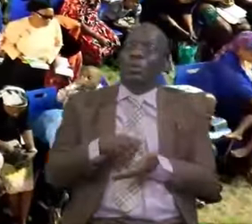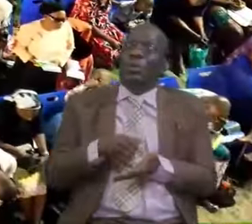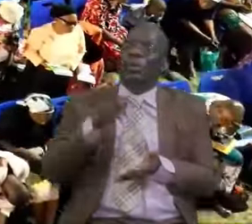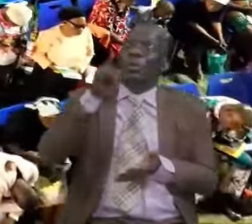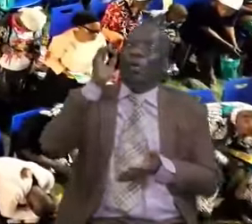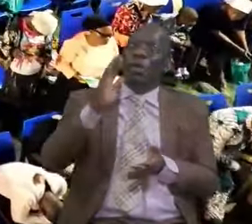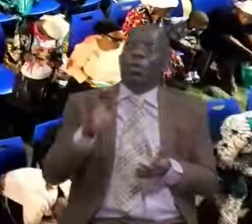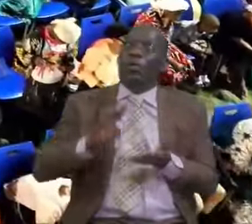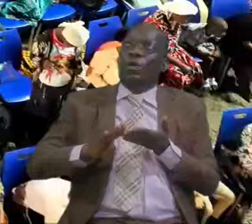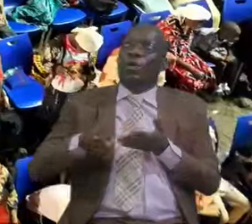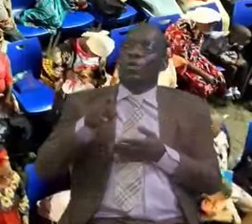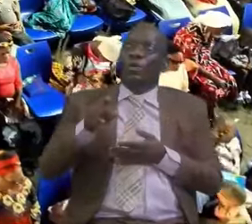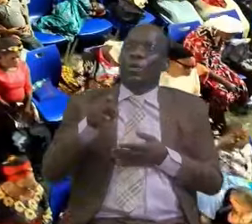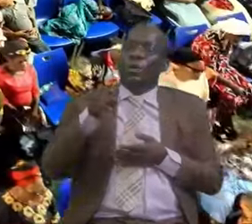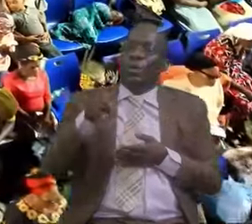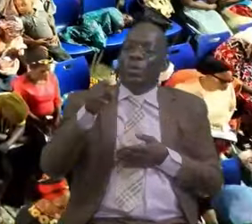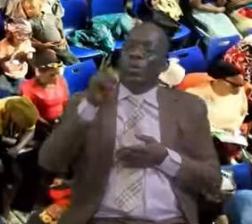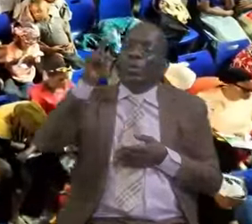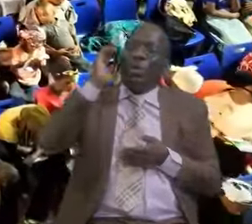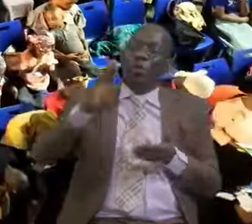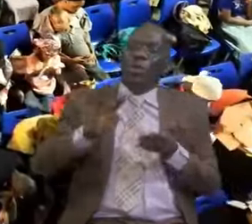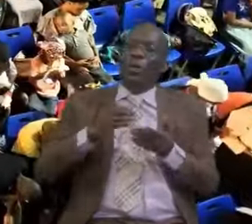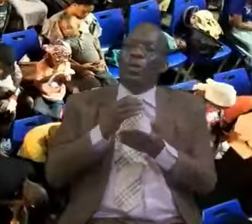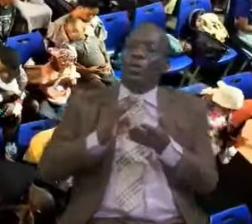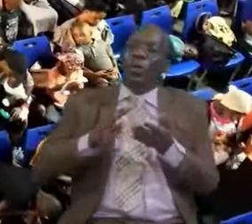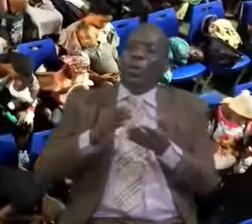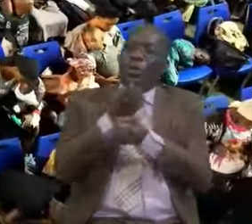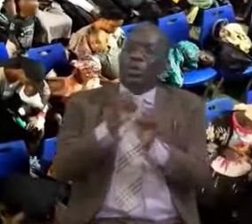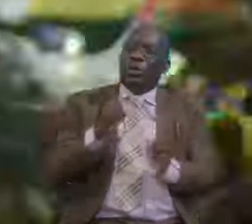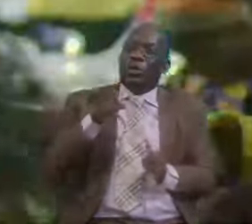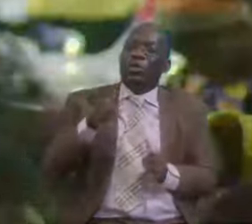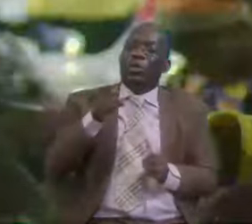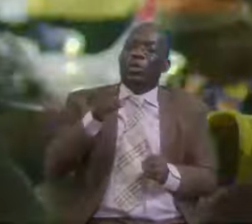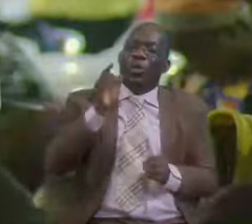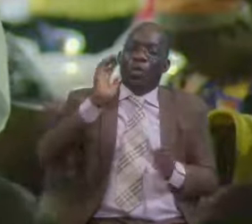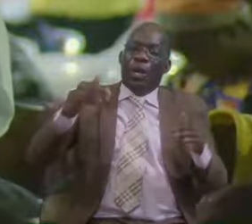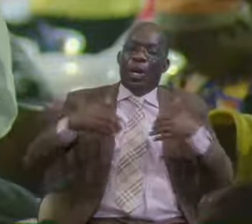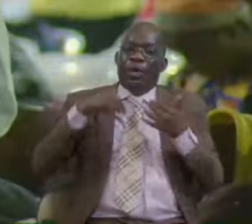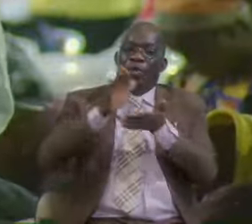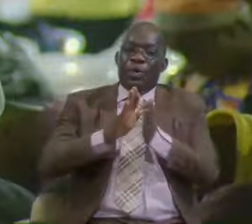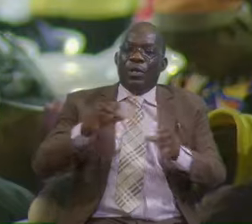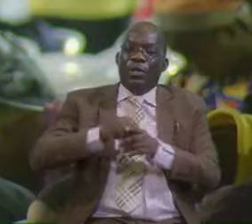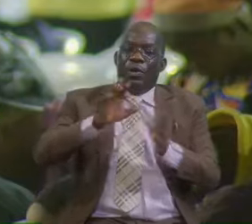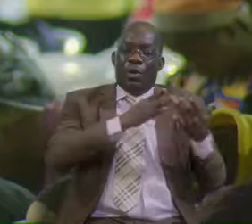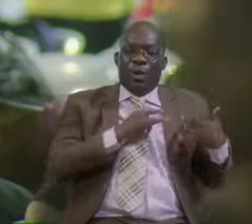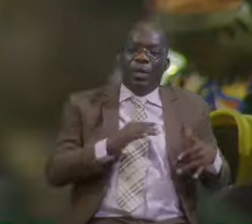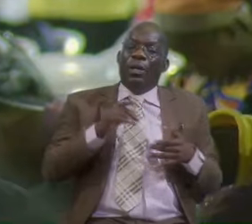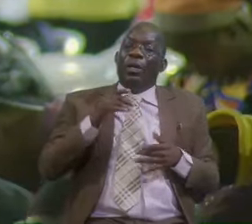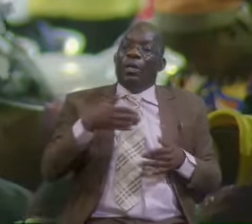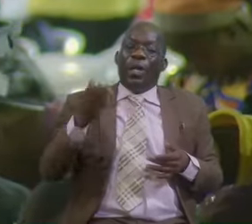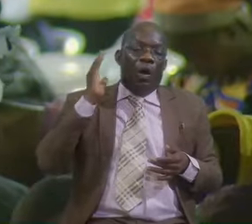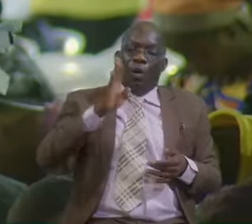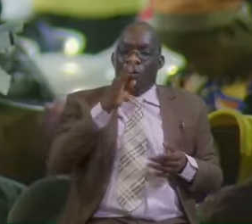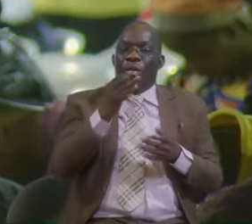will save you. And there will be peace in your heart. There will be the joy of